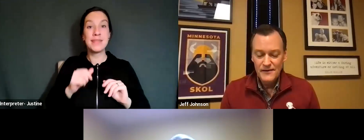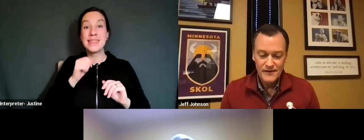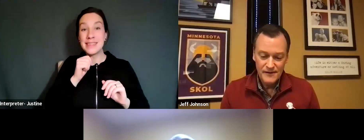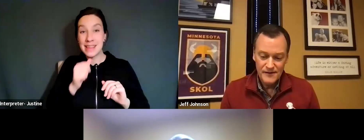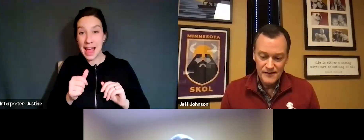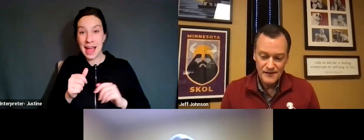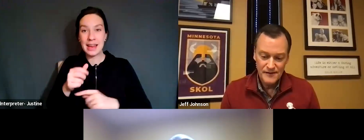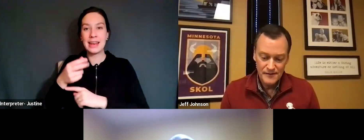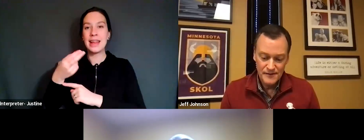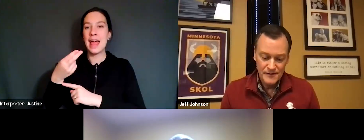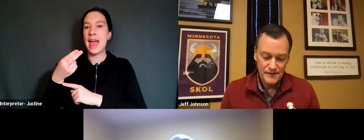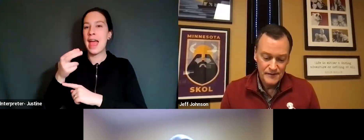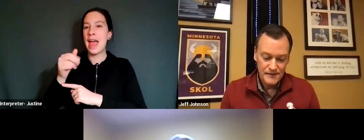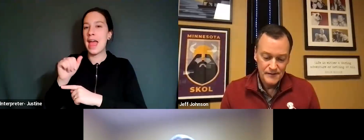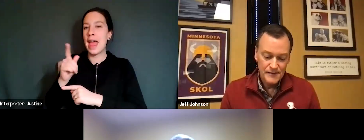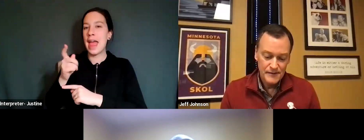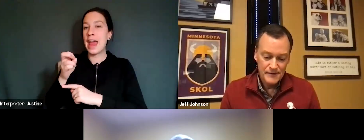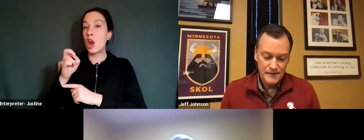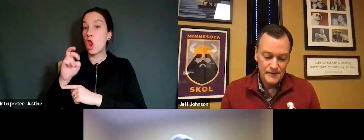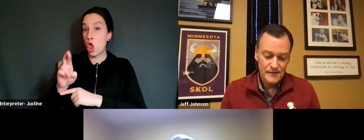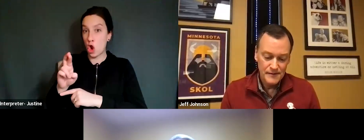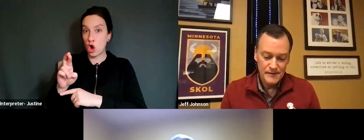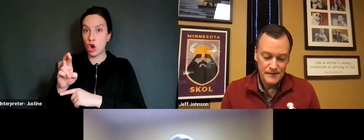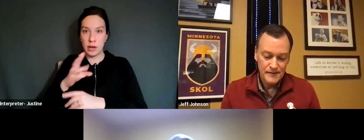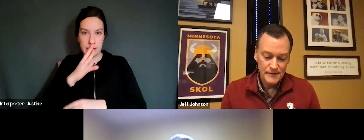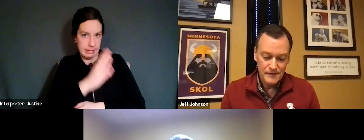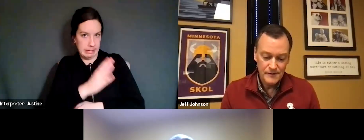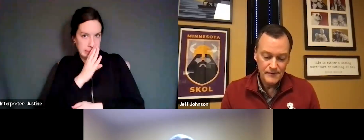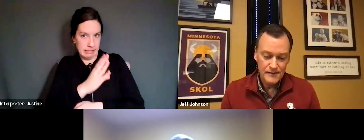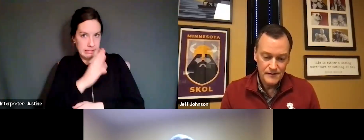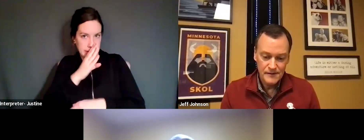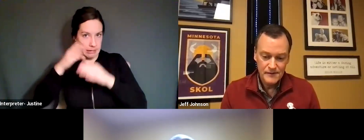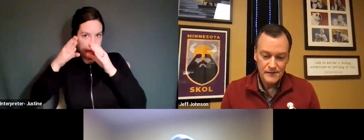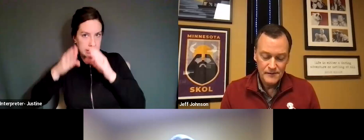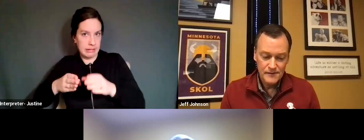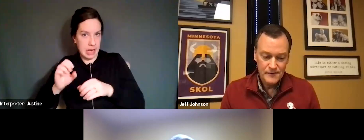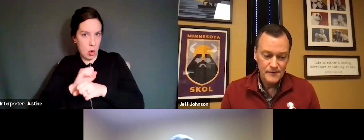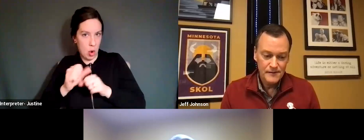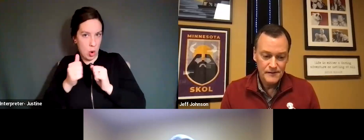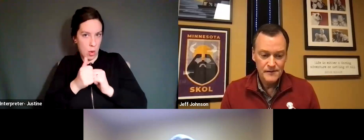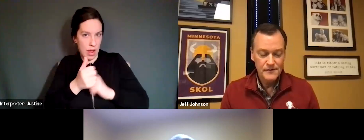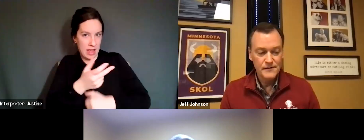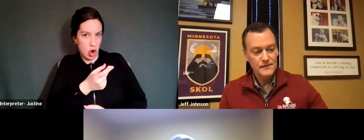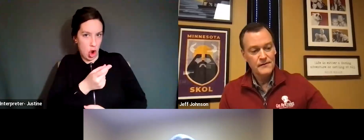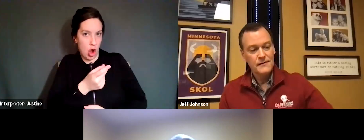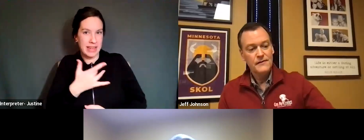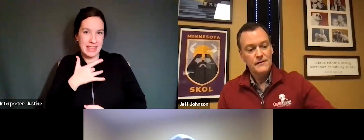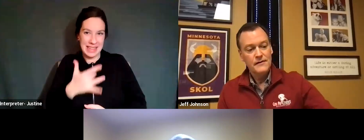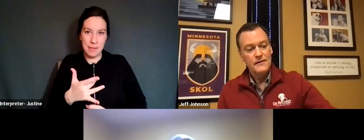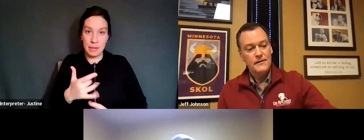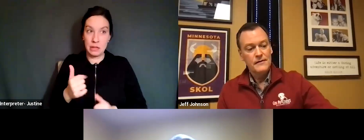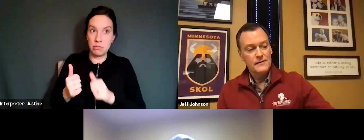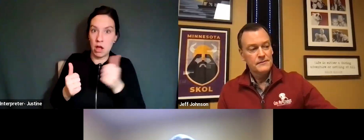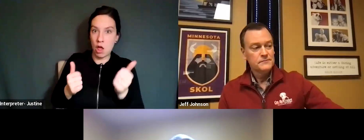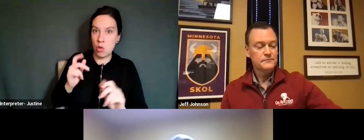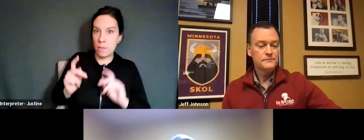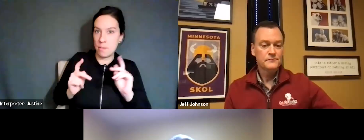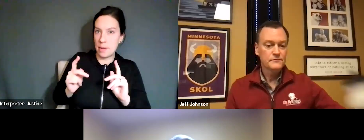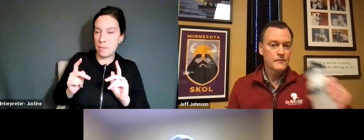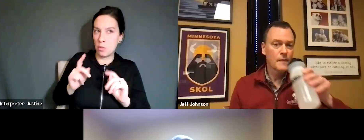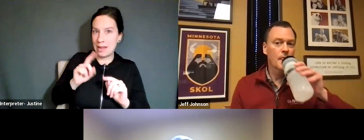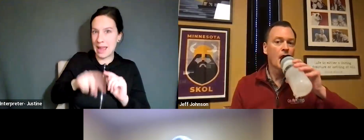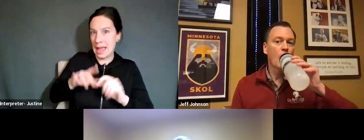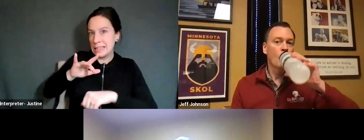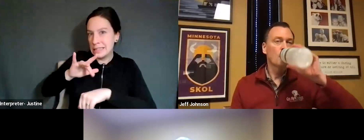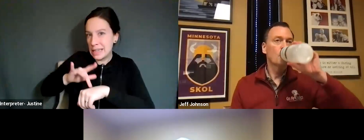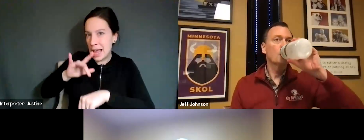to pet or interact with working dogs. Will this be confusing to how these dogs have been trained and working